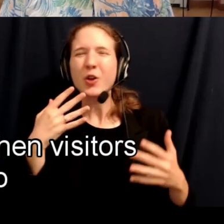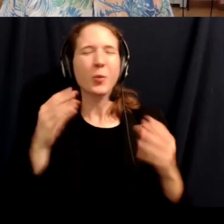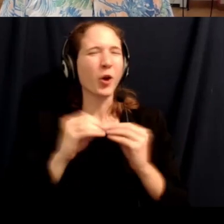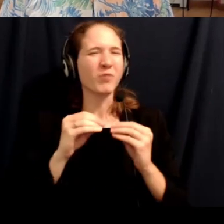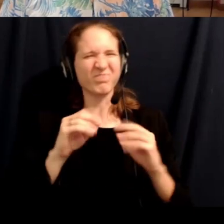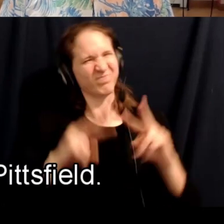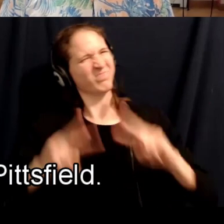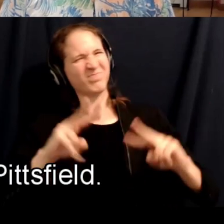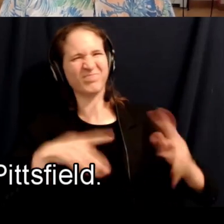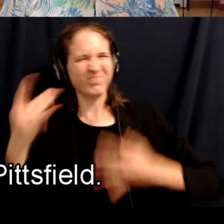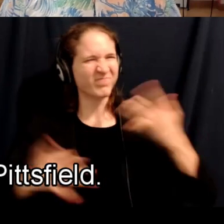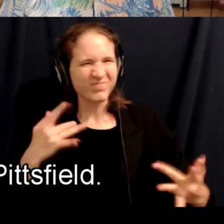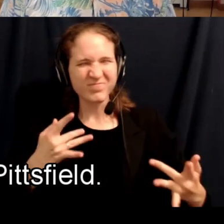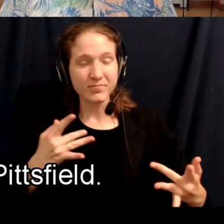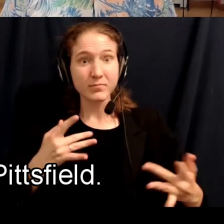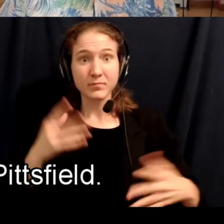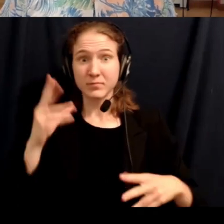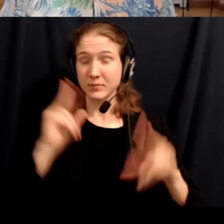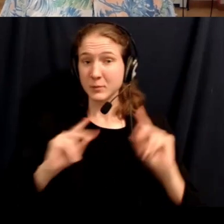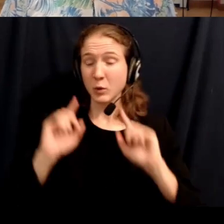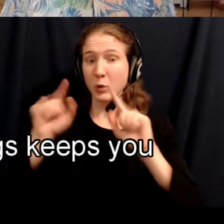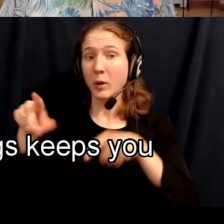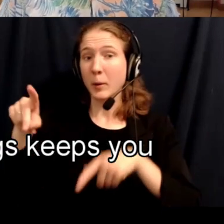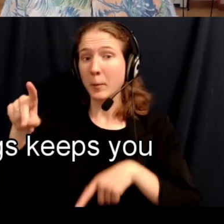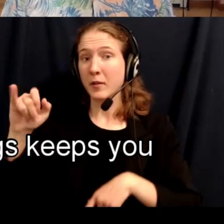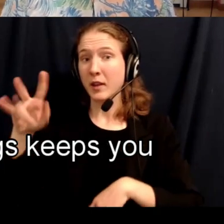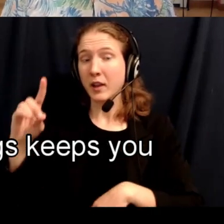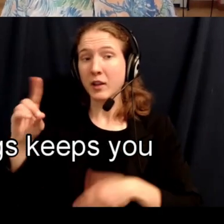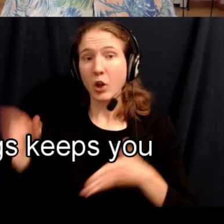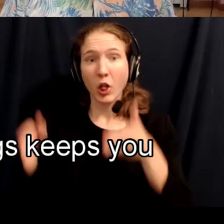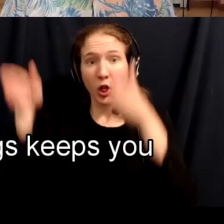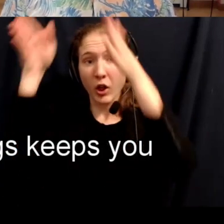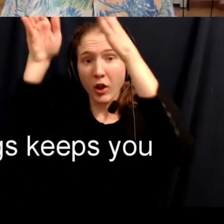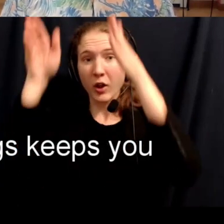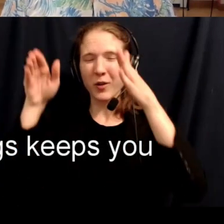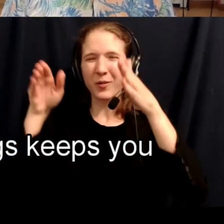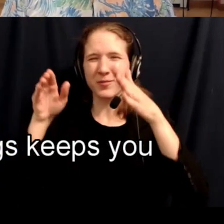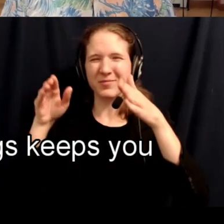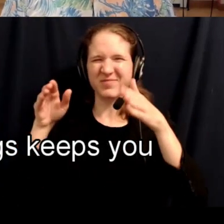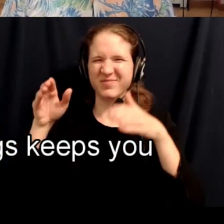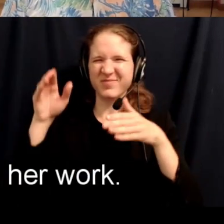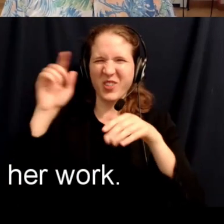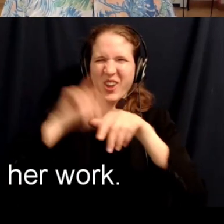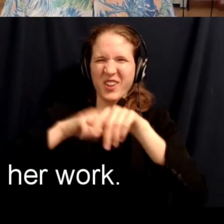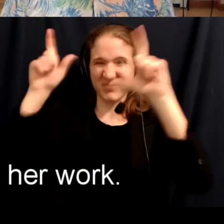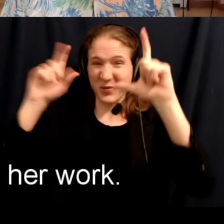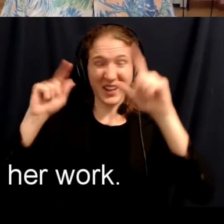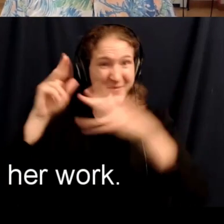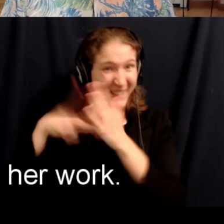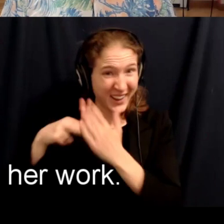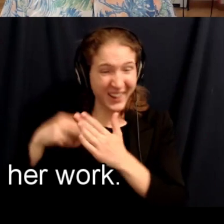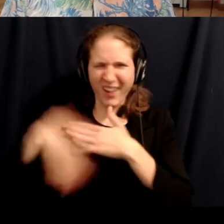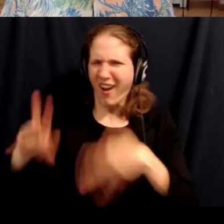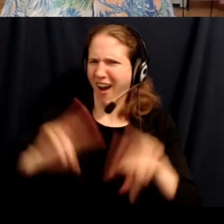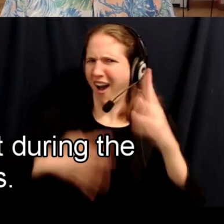her studio at the Clock Tower in Pittsfield. Her vast display of paintings keeps you finding new and exciting elements